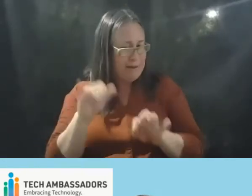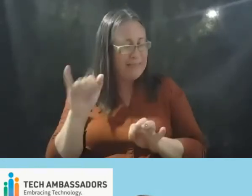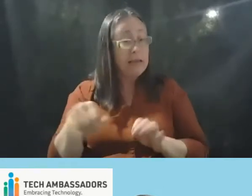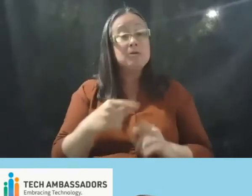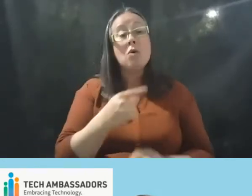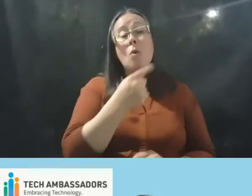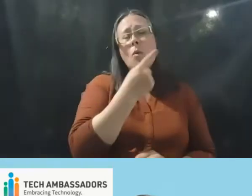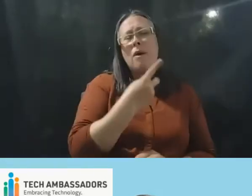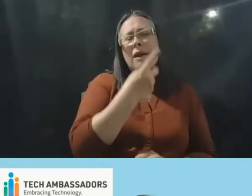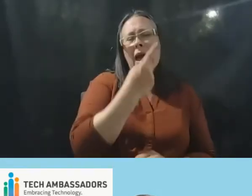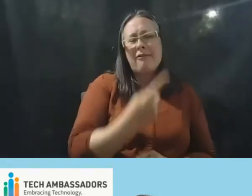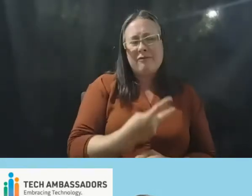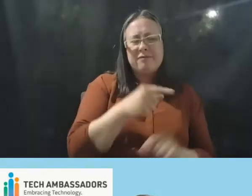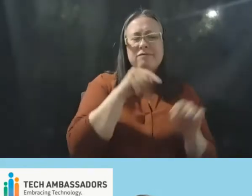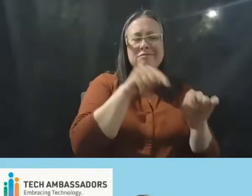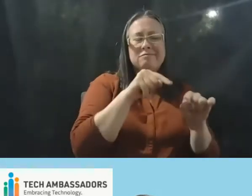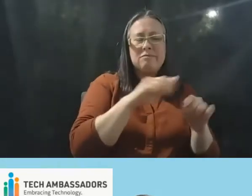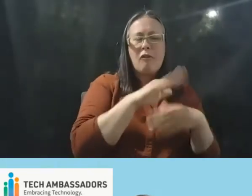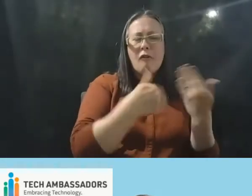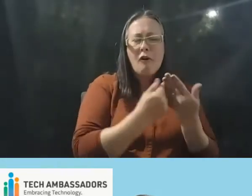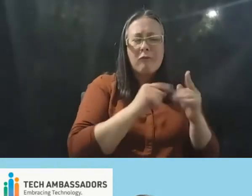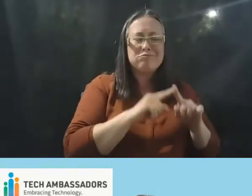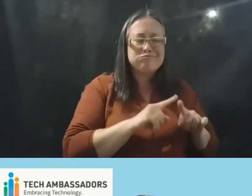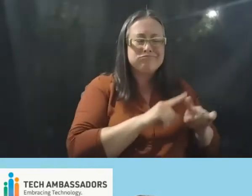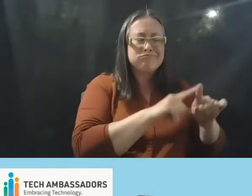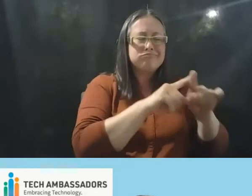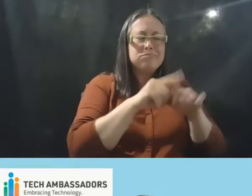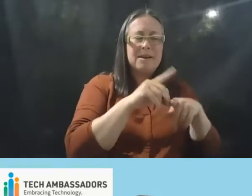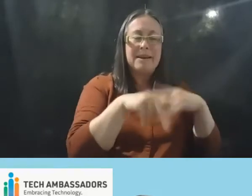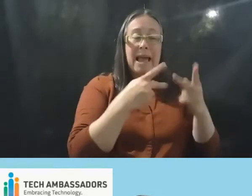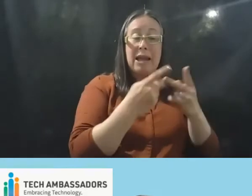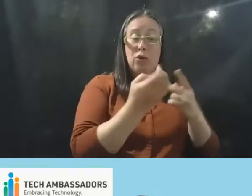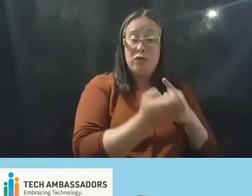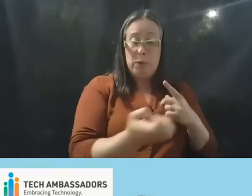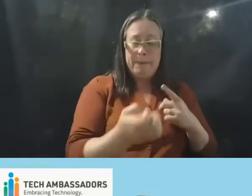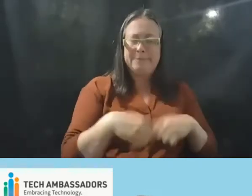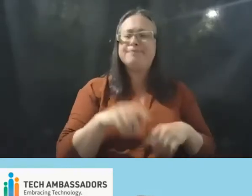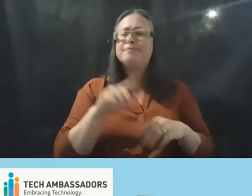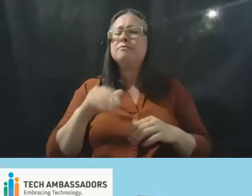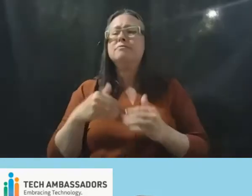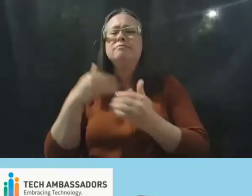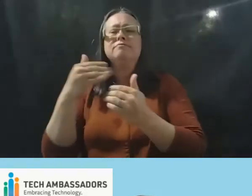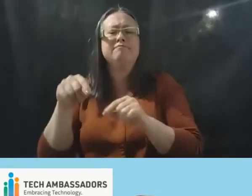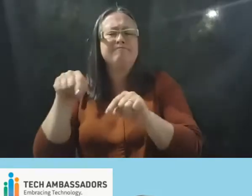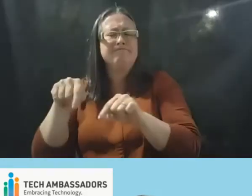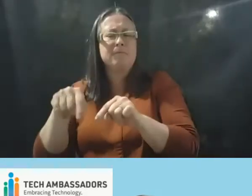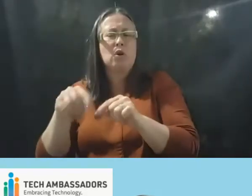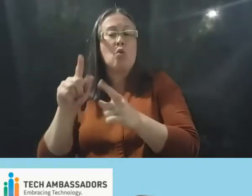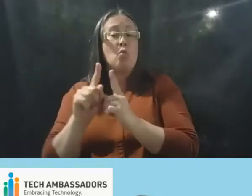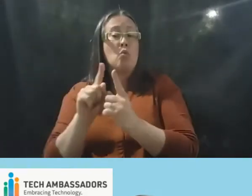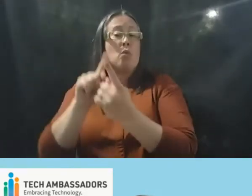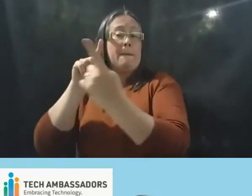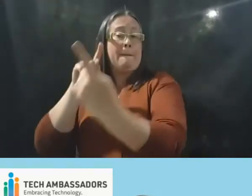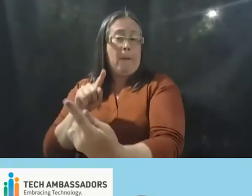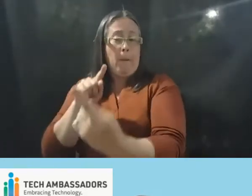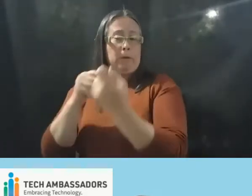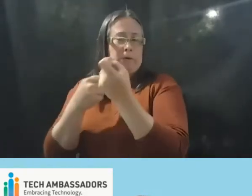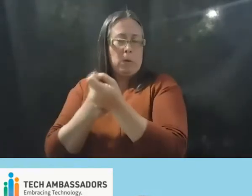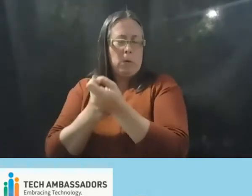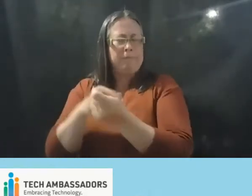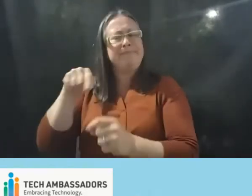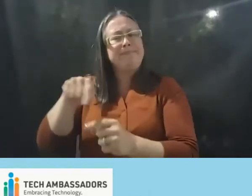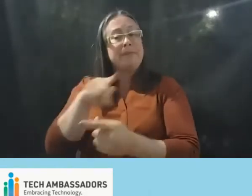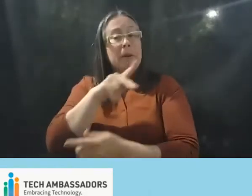assistive technology, all of those different types of equipment. The second half is remote support. So this is